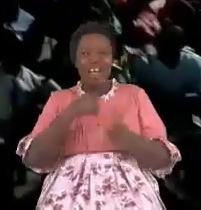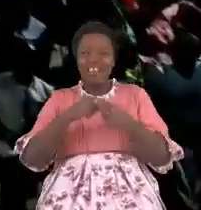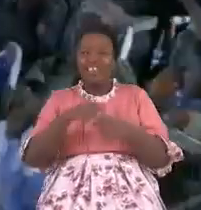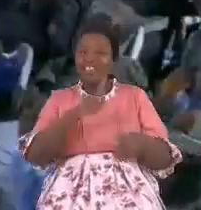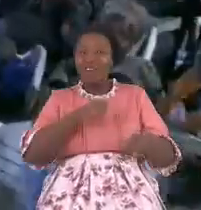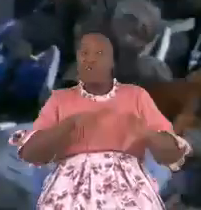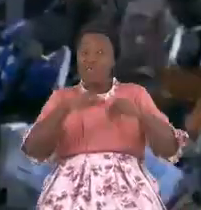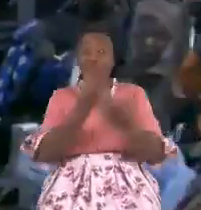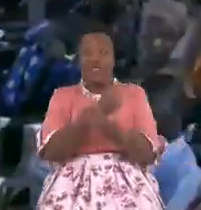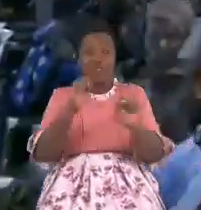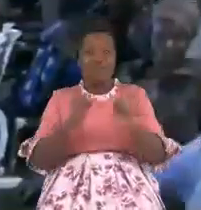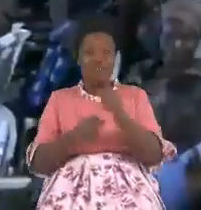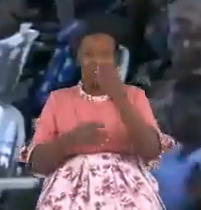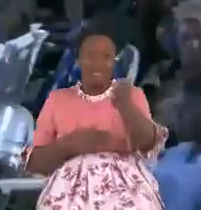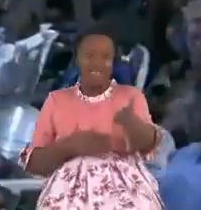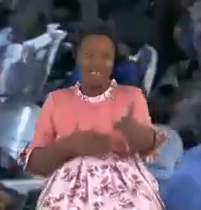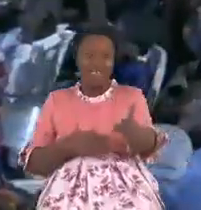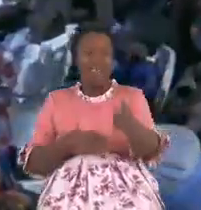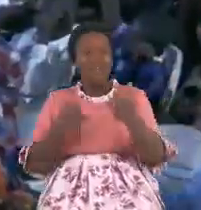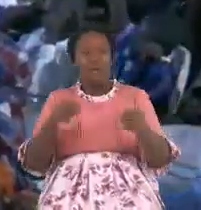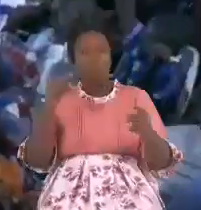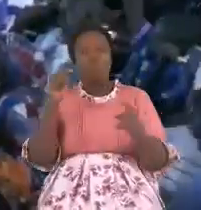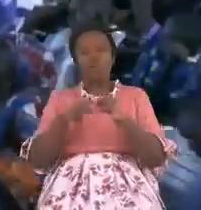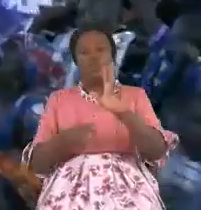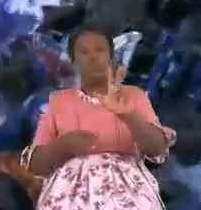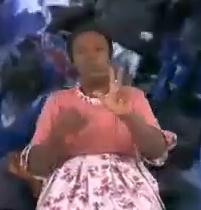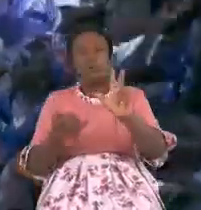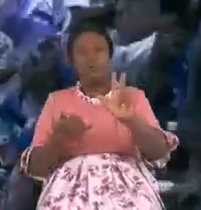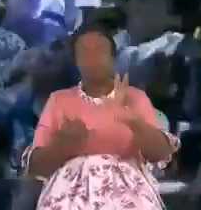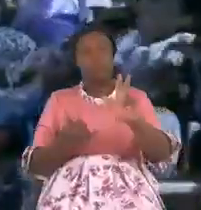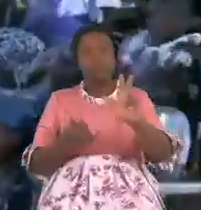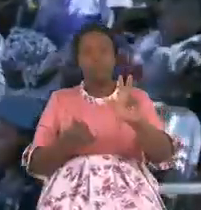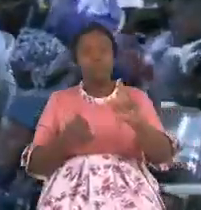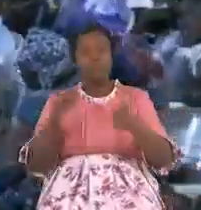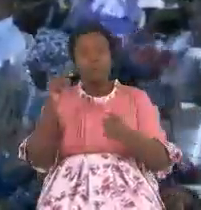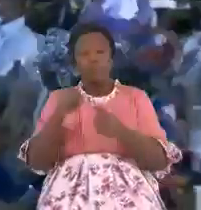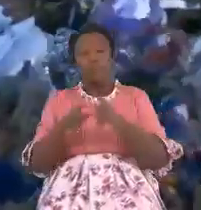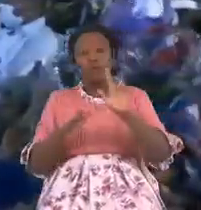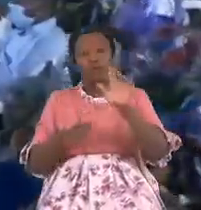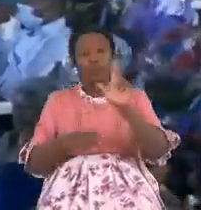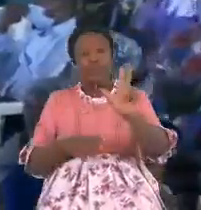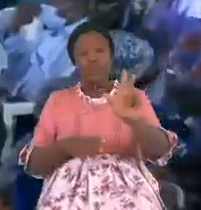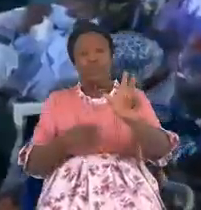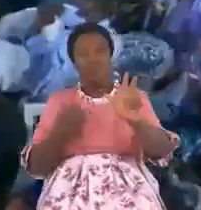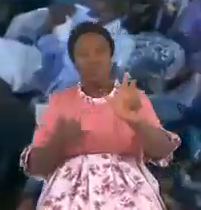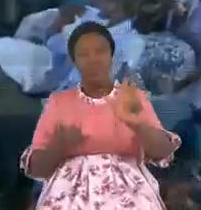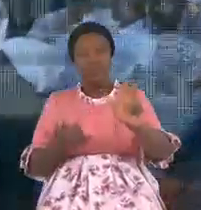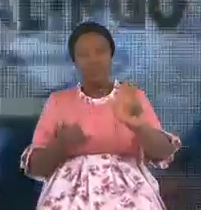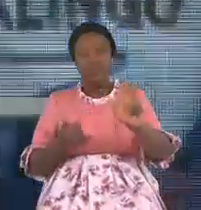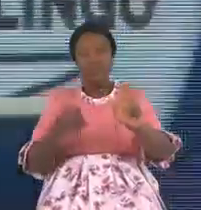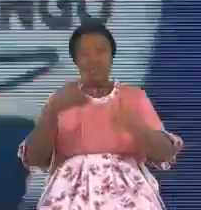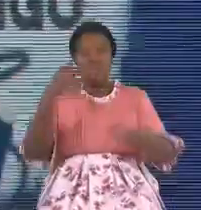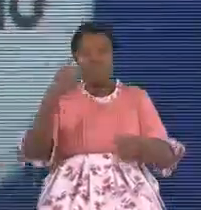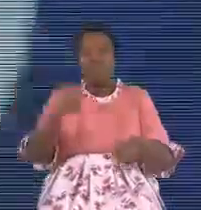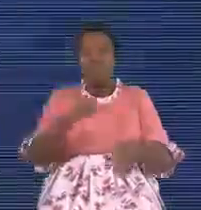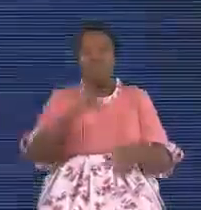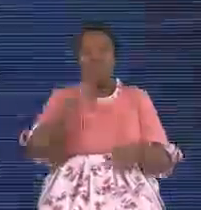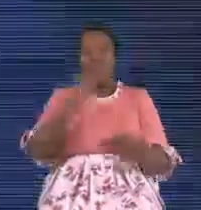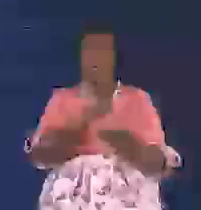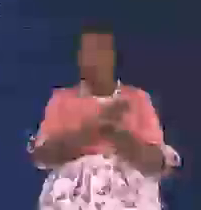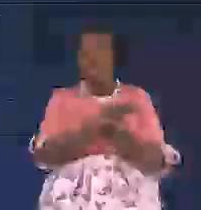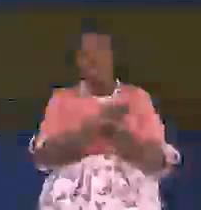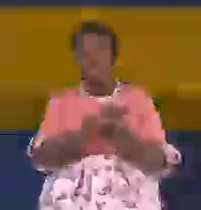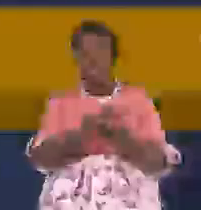there let me come to point number three now point number three the unfeeling performance